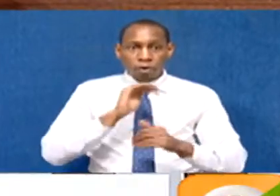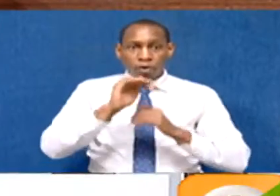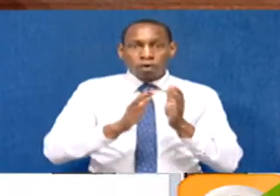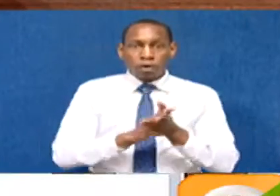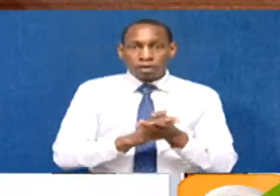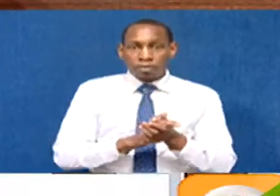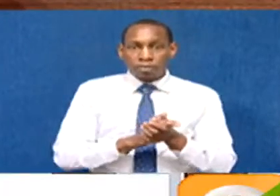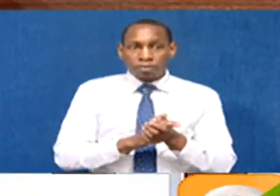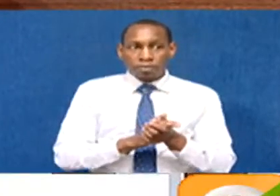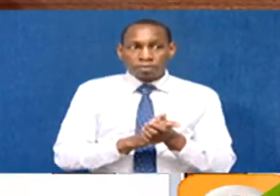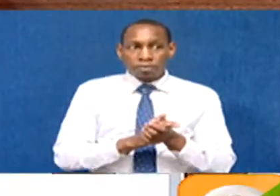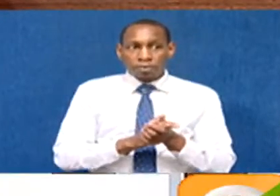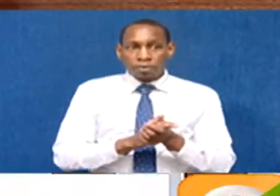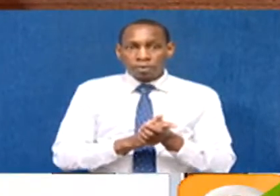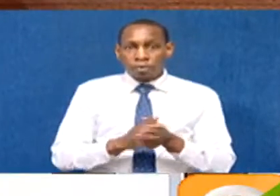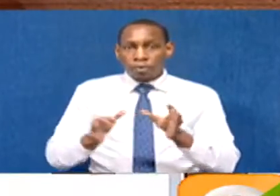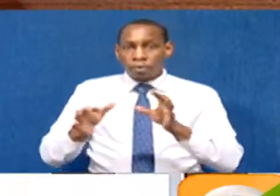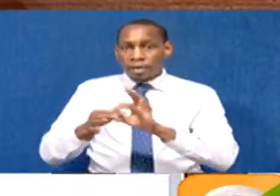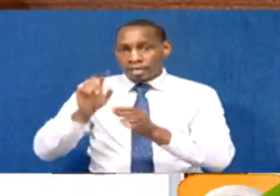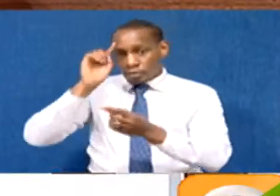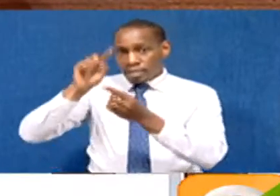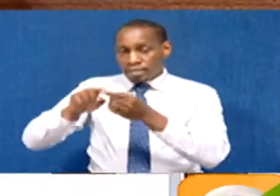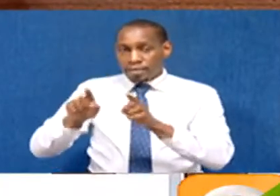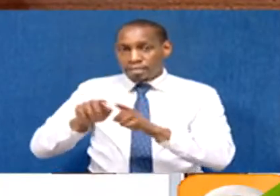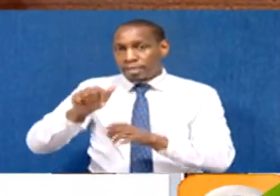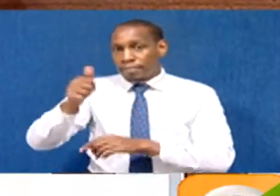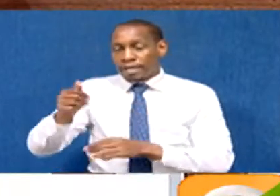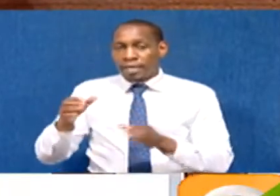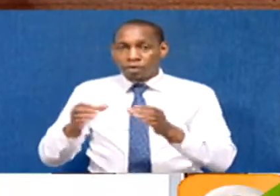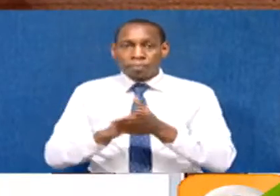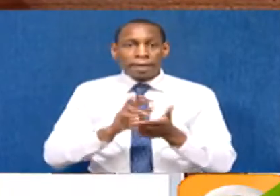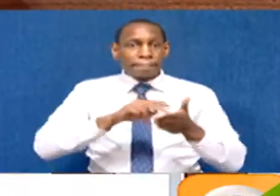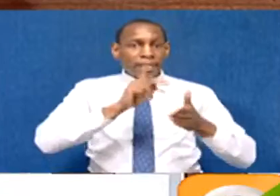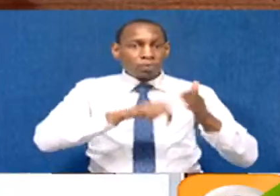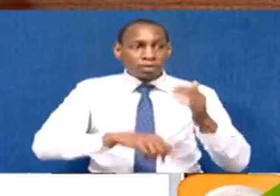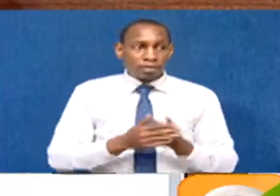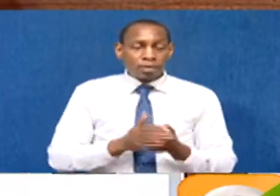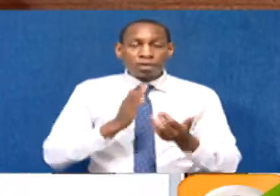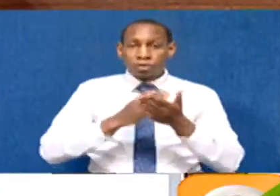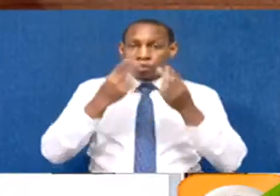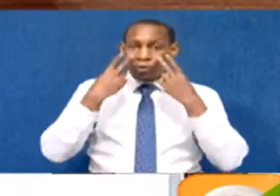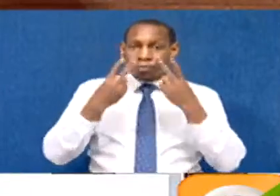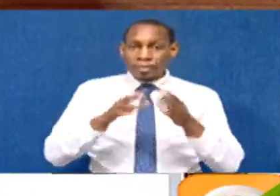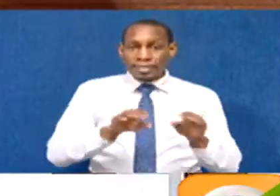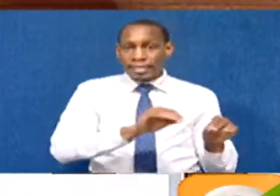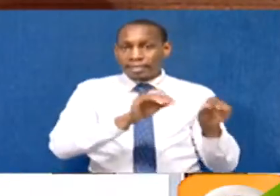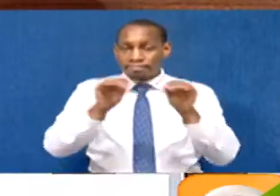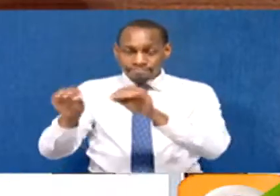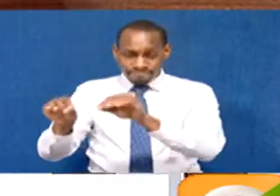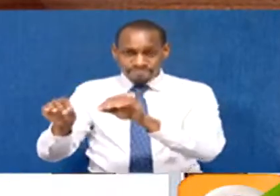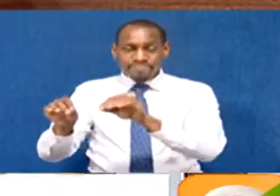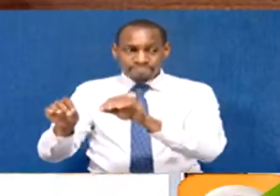They've mostly said they're in Azimio, even the ones from wherever else. So therefore, you've seen how the migration has been. So this story